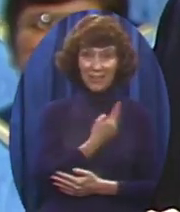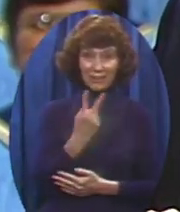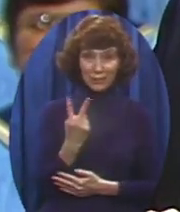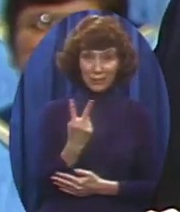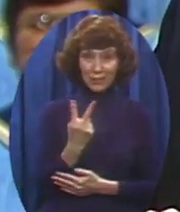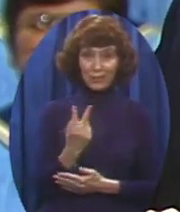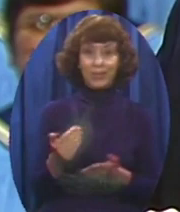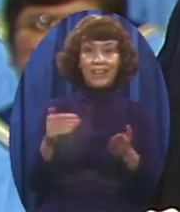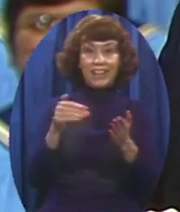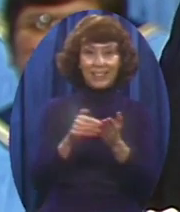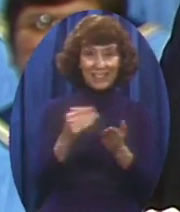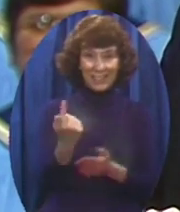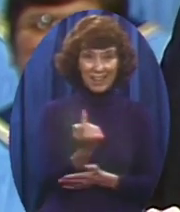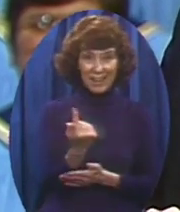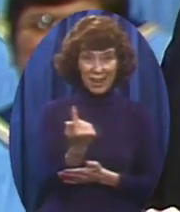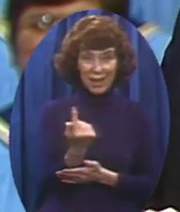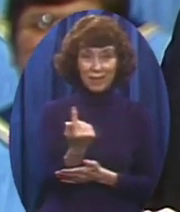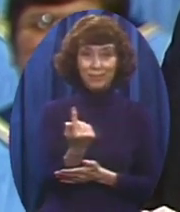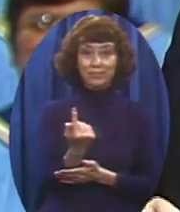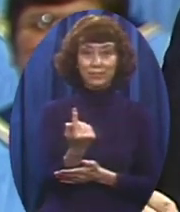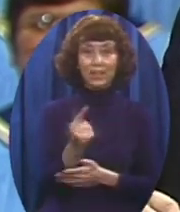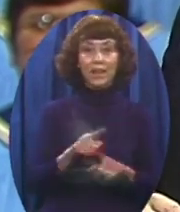yet before that happens. But